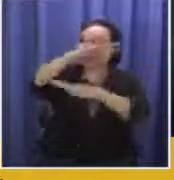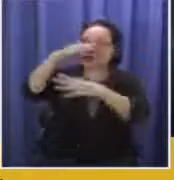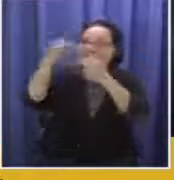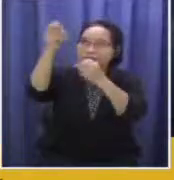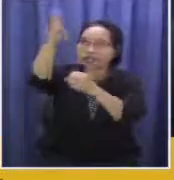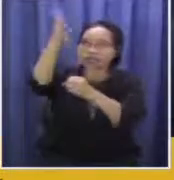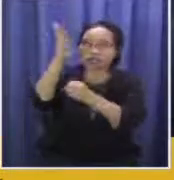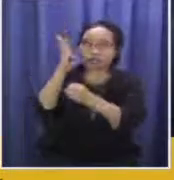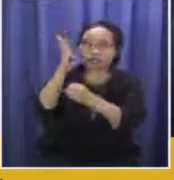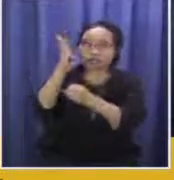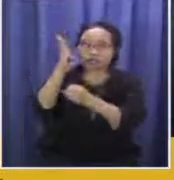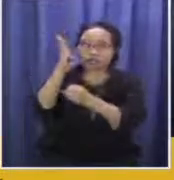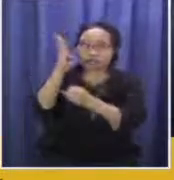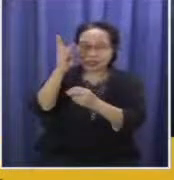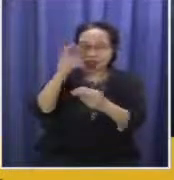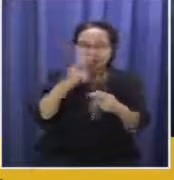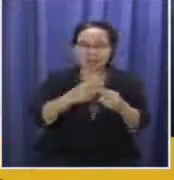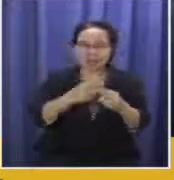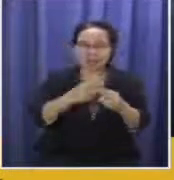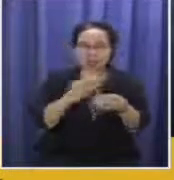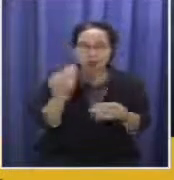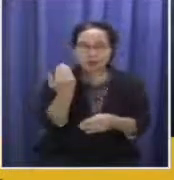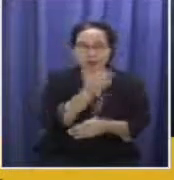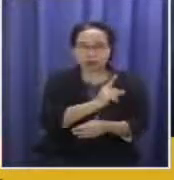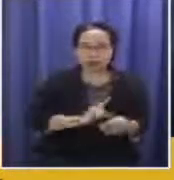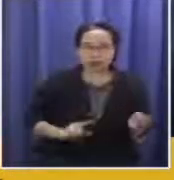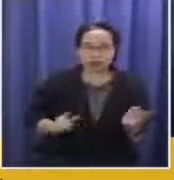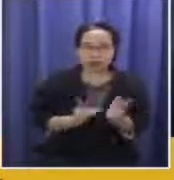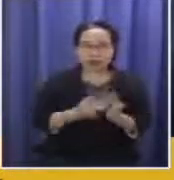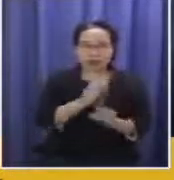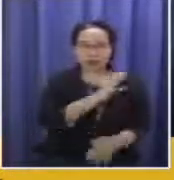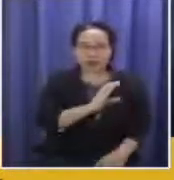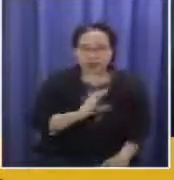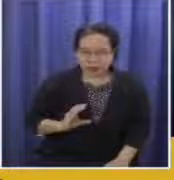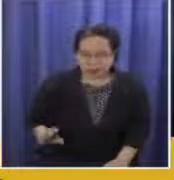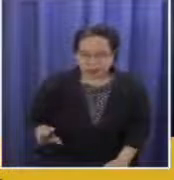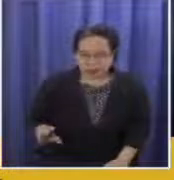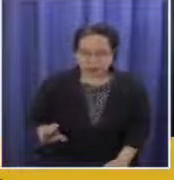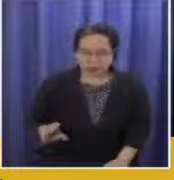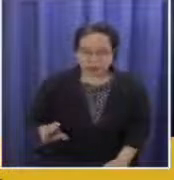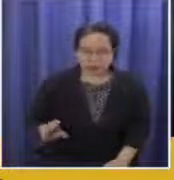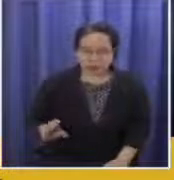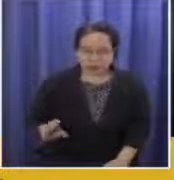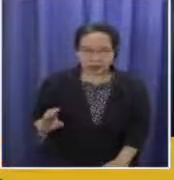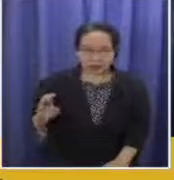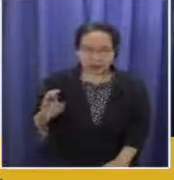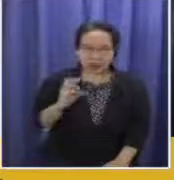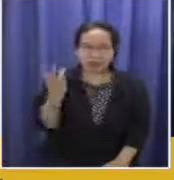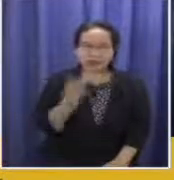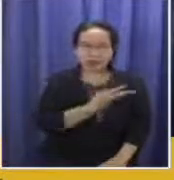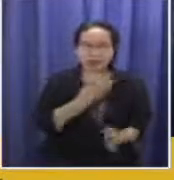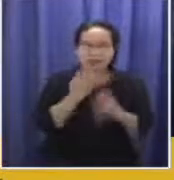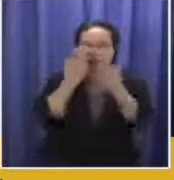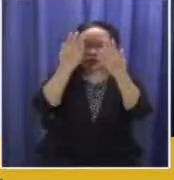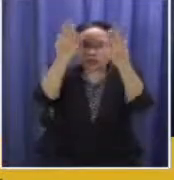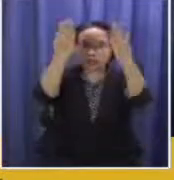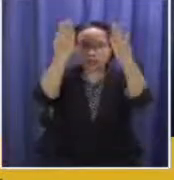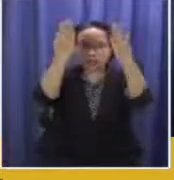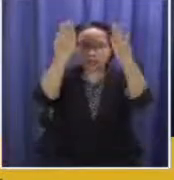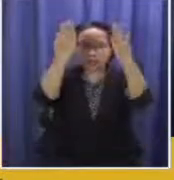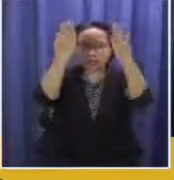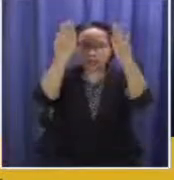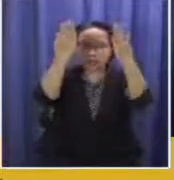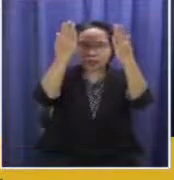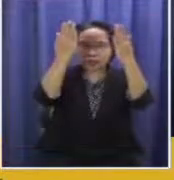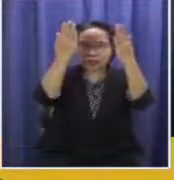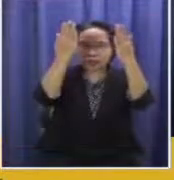Our Father Almighty, in the name of our Lord Jesus Christ, we are